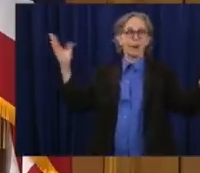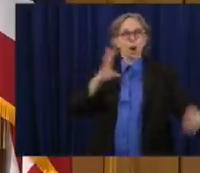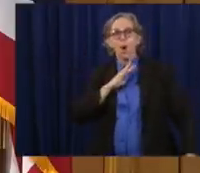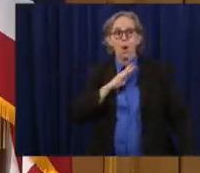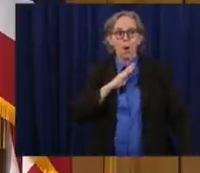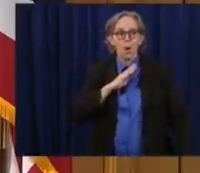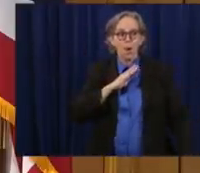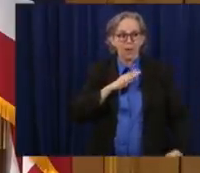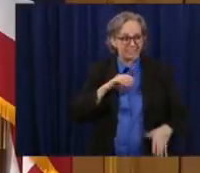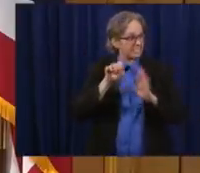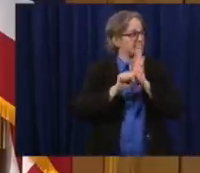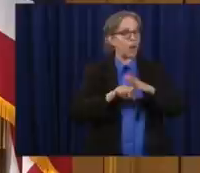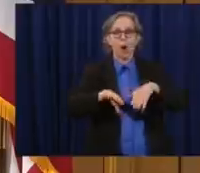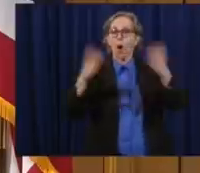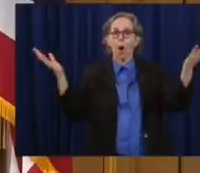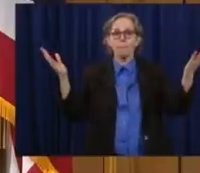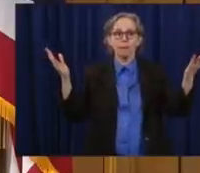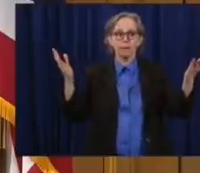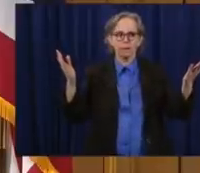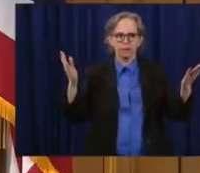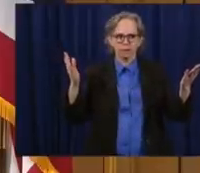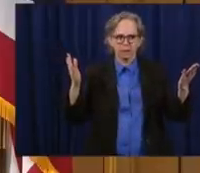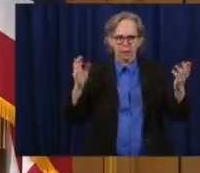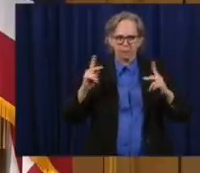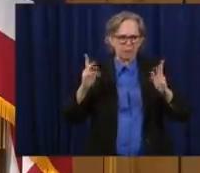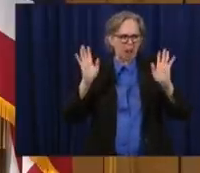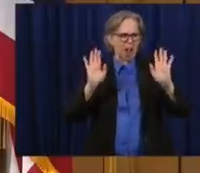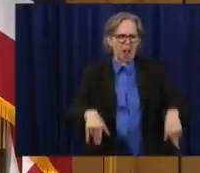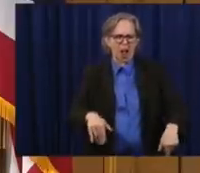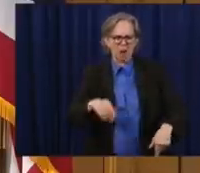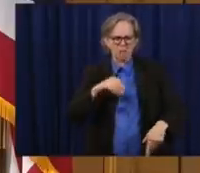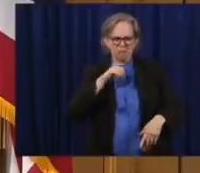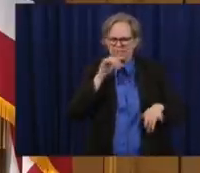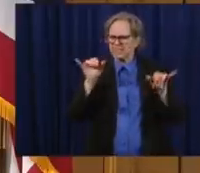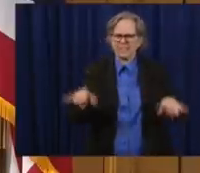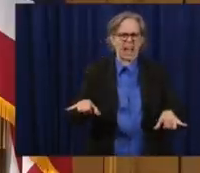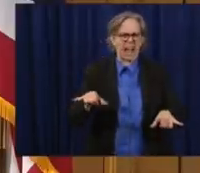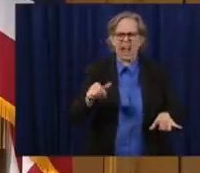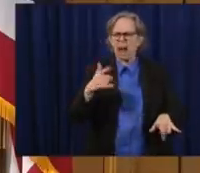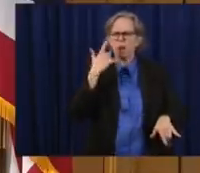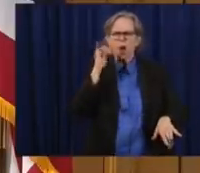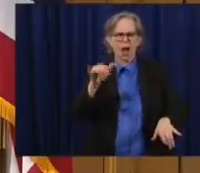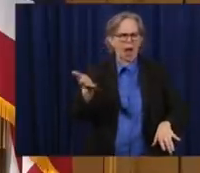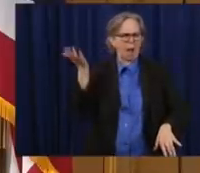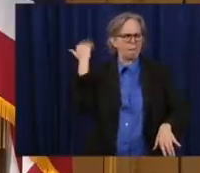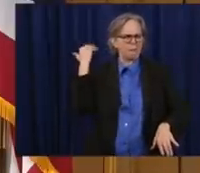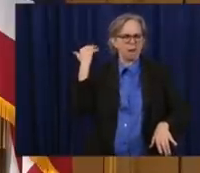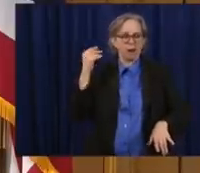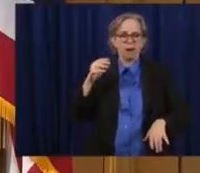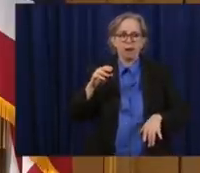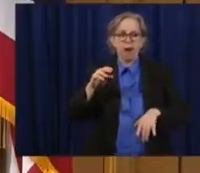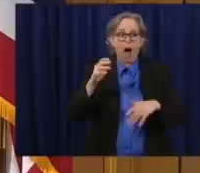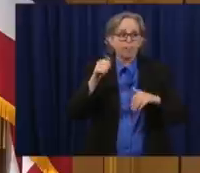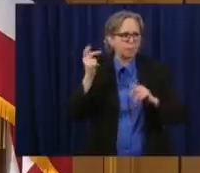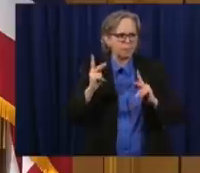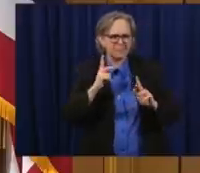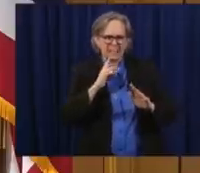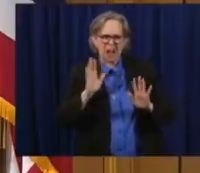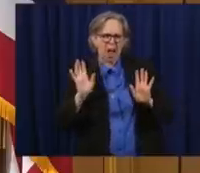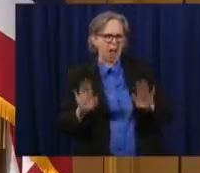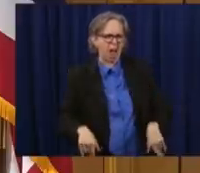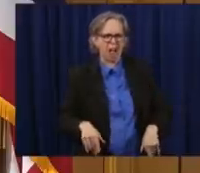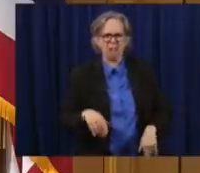people said, oh, nothing's going to change on May 1. And he wanted to know, which was the truth, and I said,